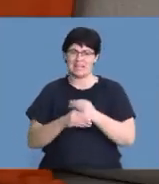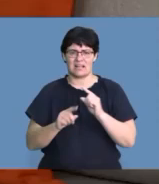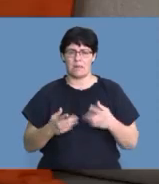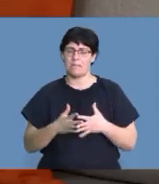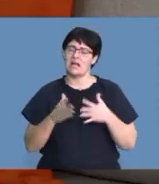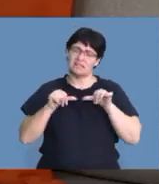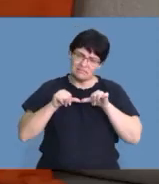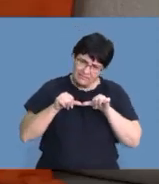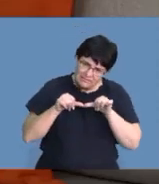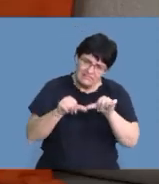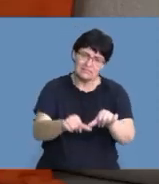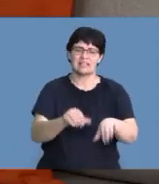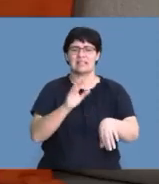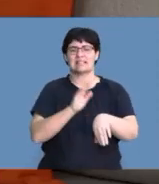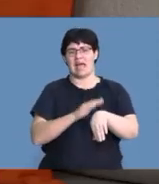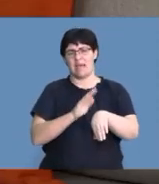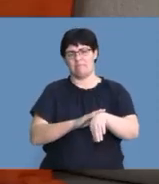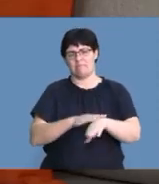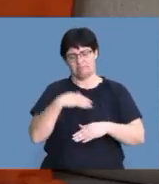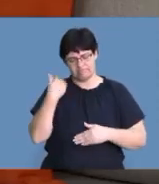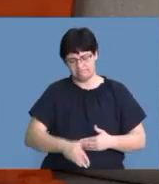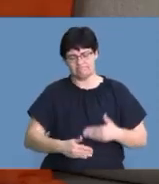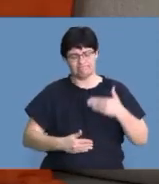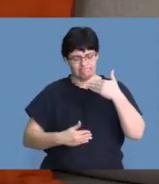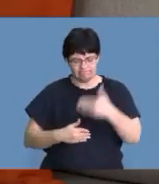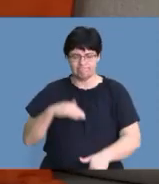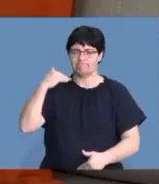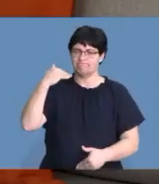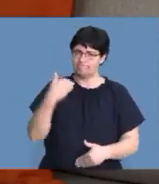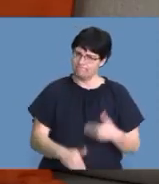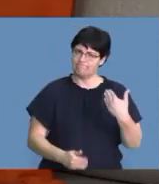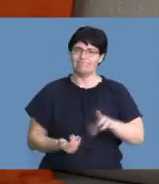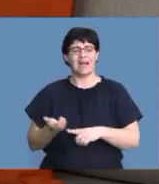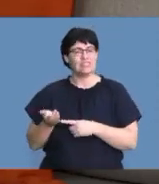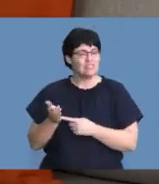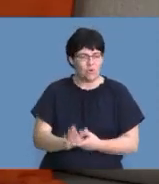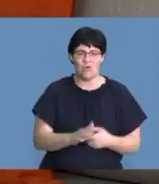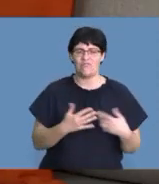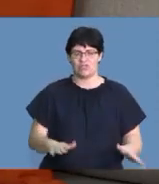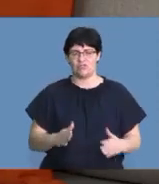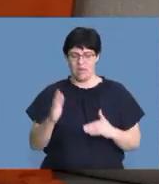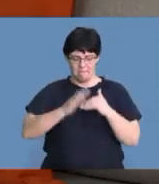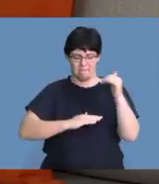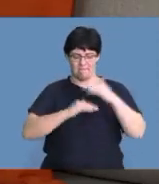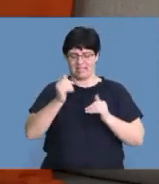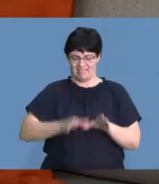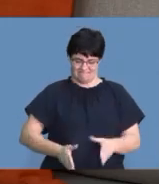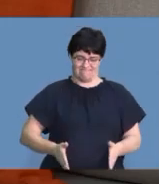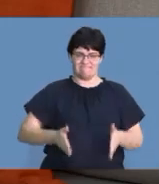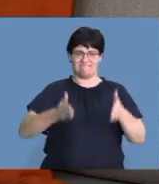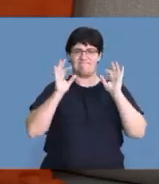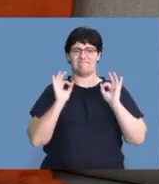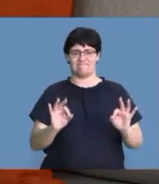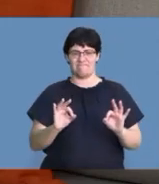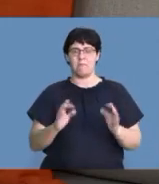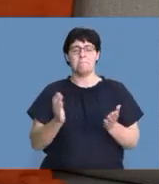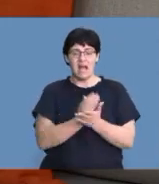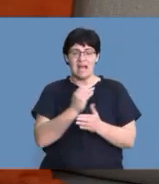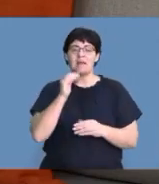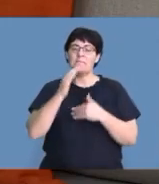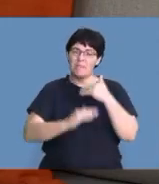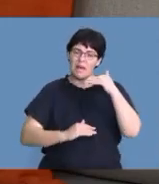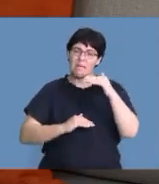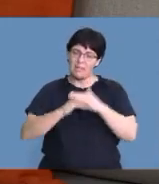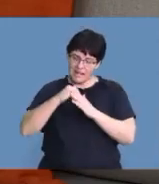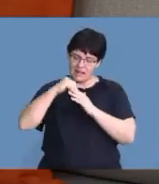be consistent with your time over time, which is what Hannah was showing us just now when she was building. We have to